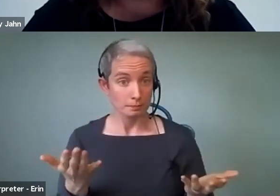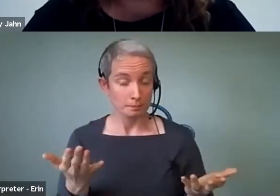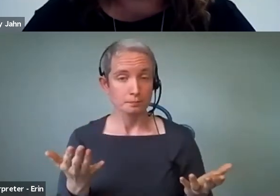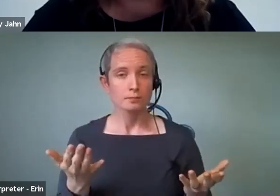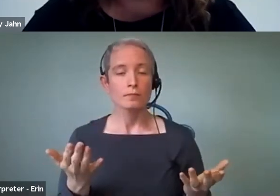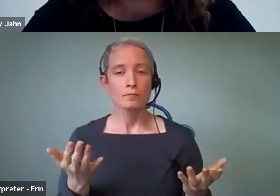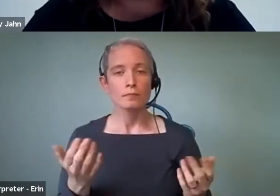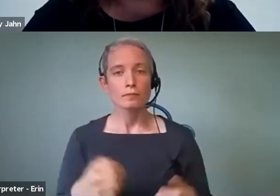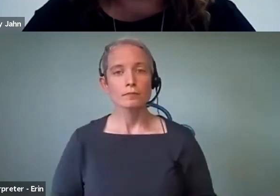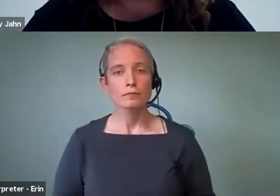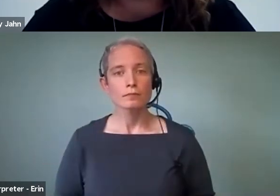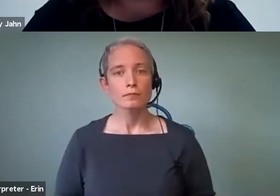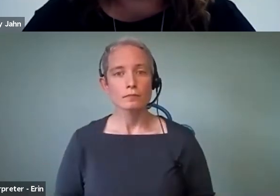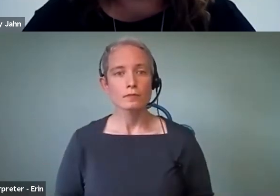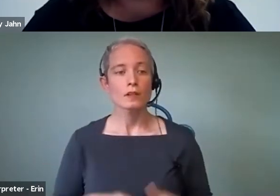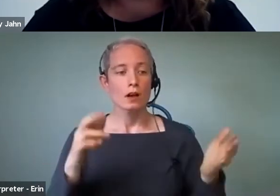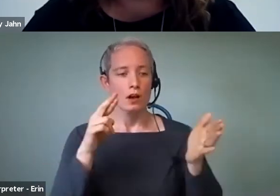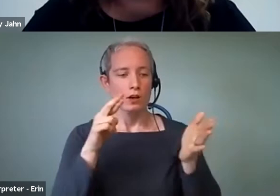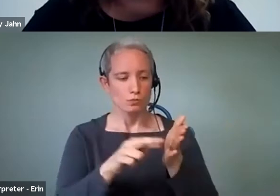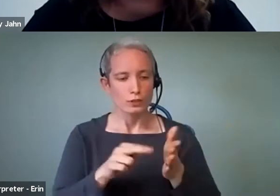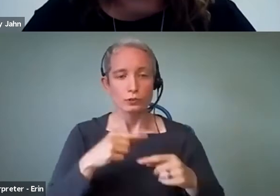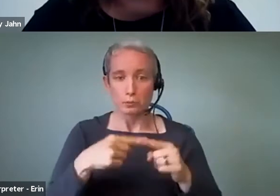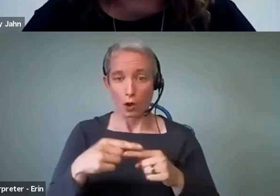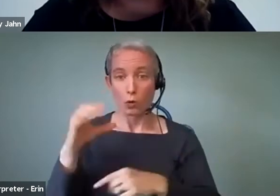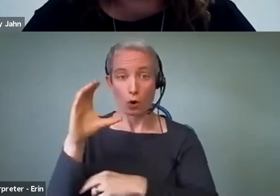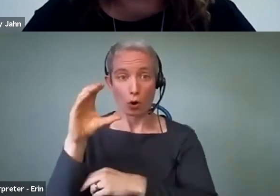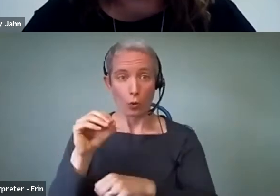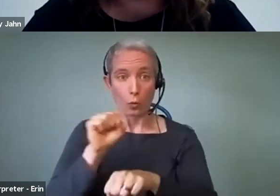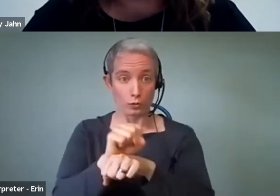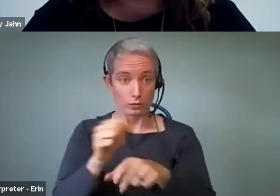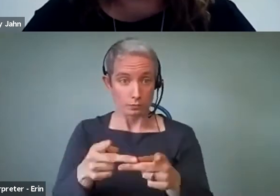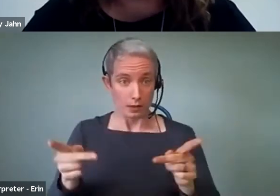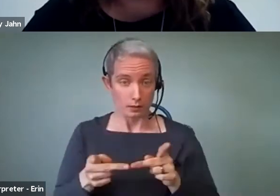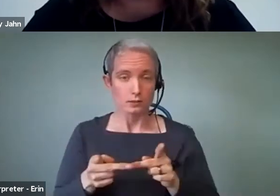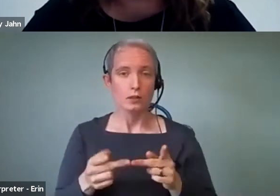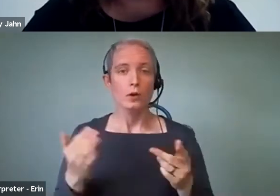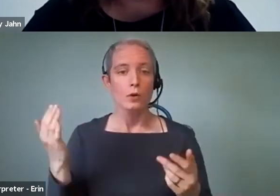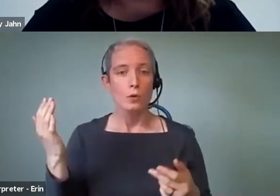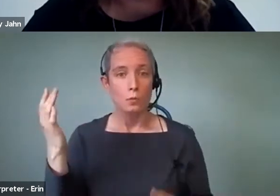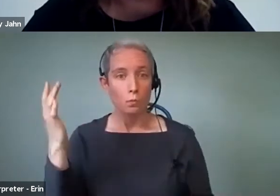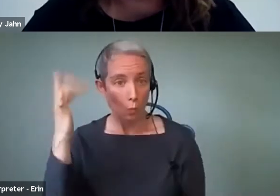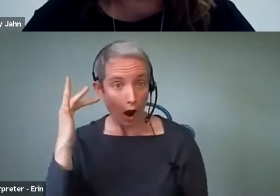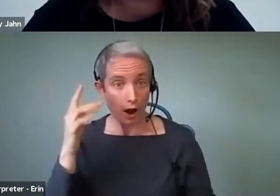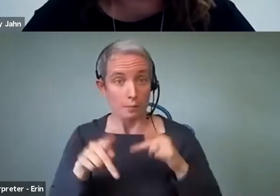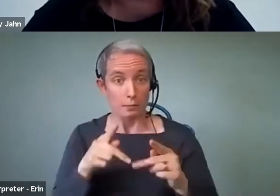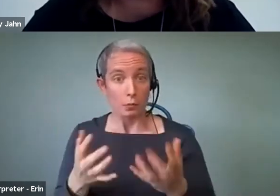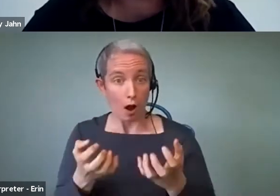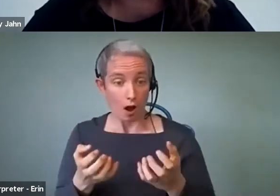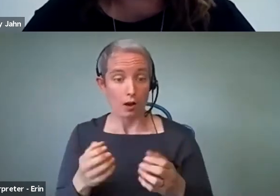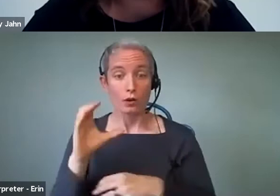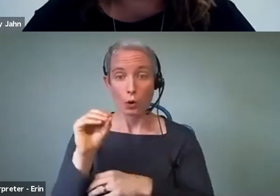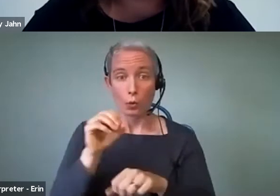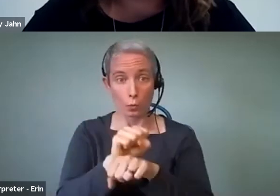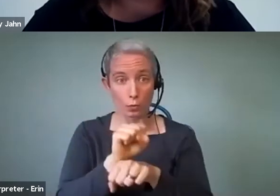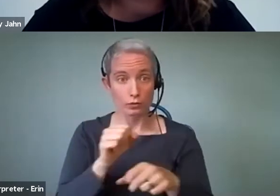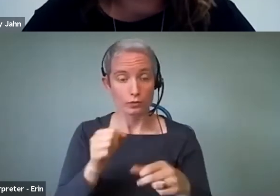look at, in a balanced way, the research on co-working spaces, why people go to co-working spaces, or why they are popular,